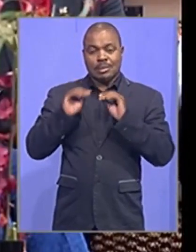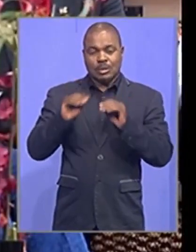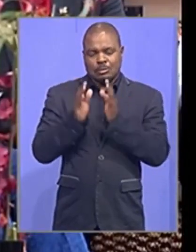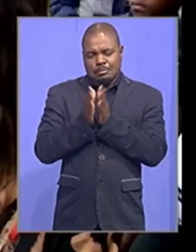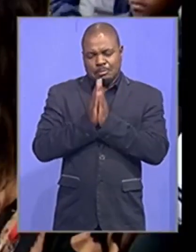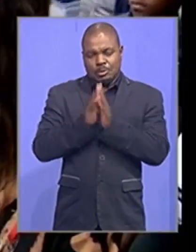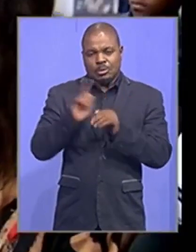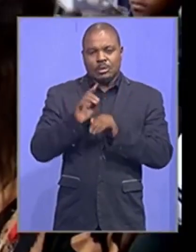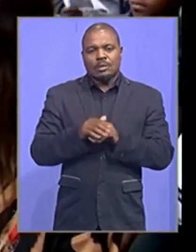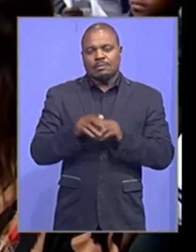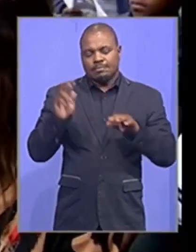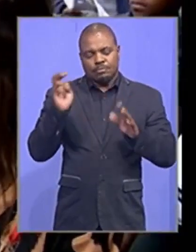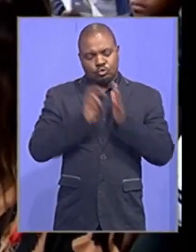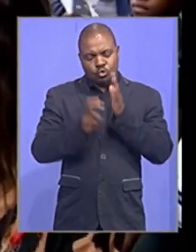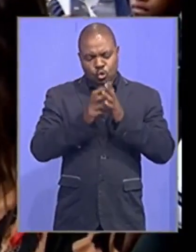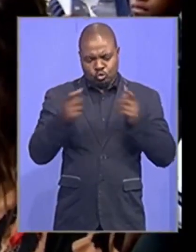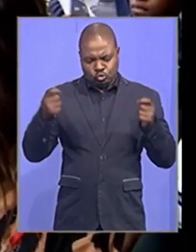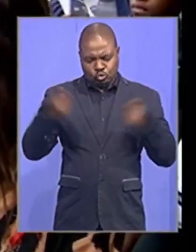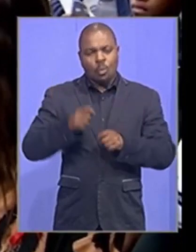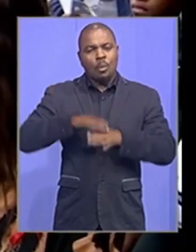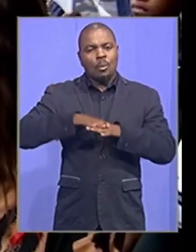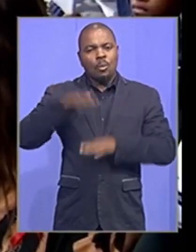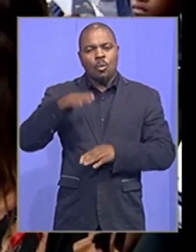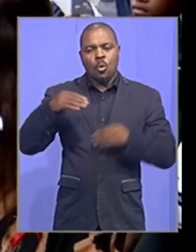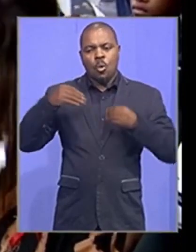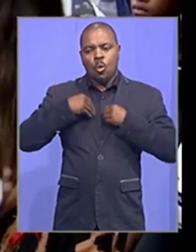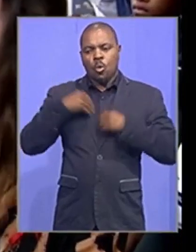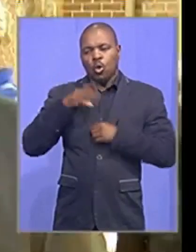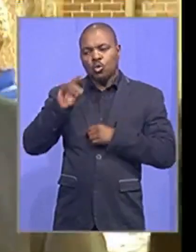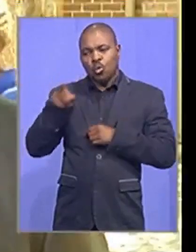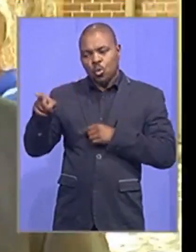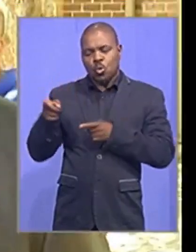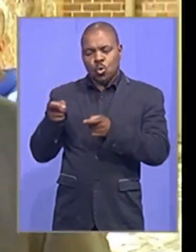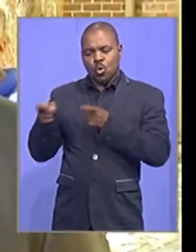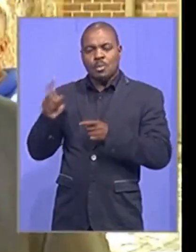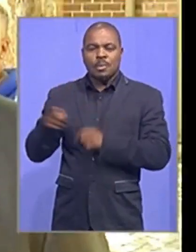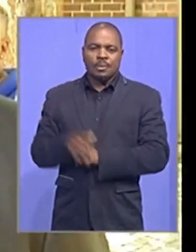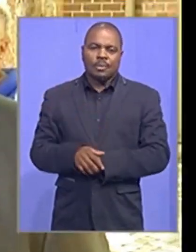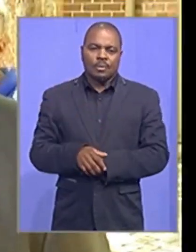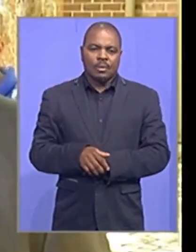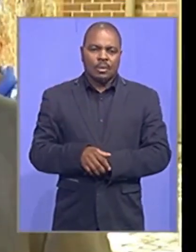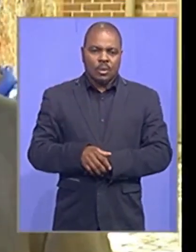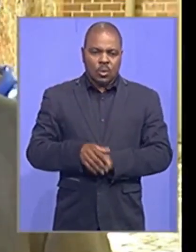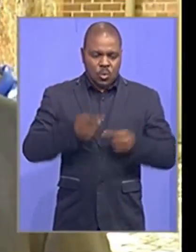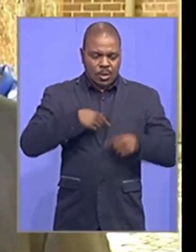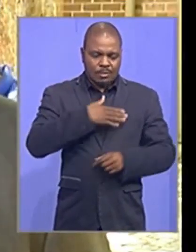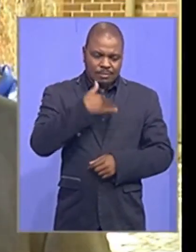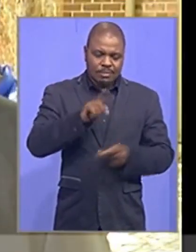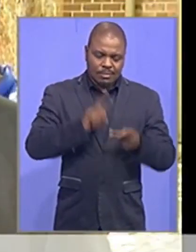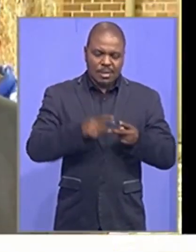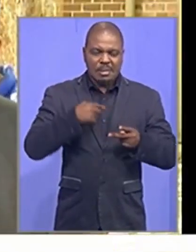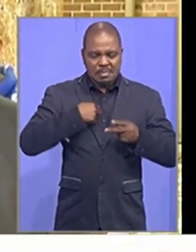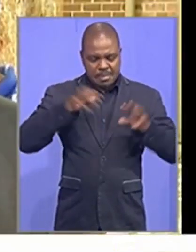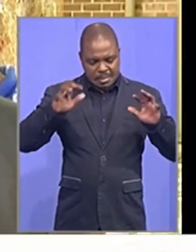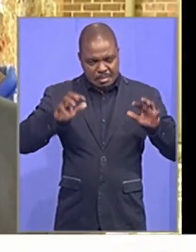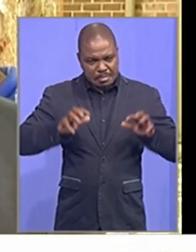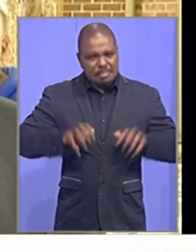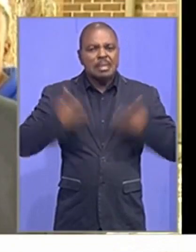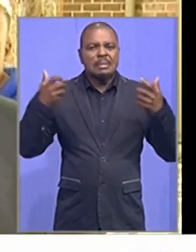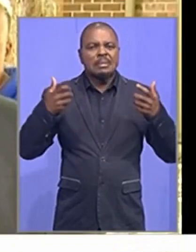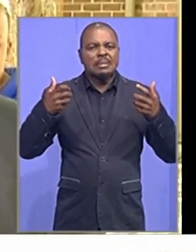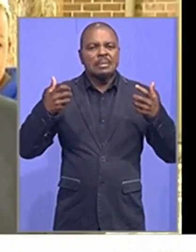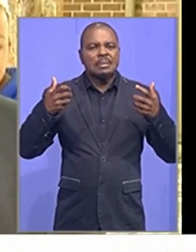hore ho be le melao e matla e laolang beng ba dintja. And I'm also angry.